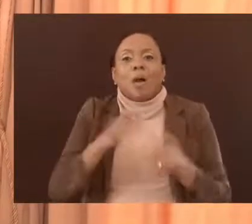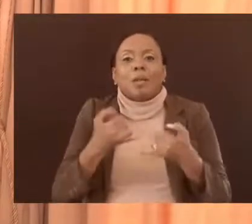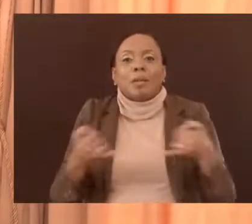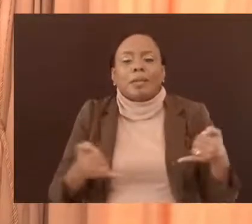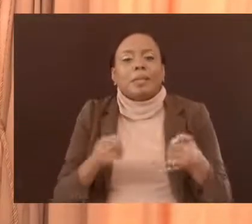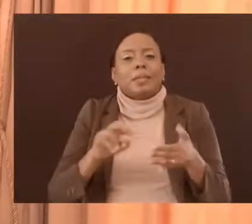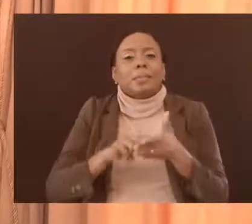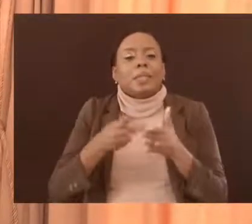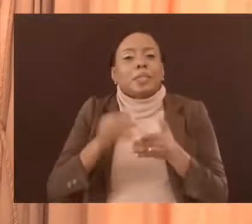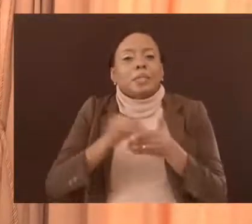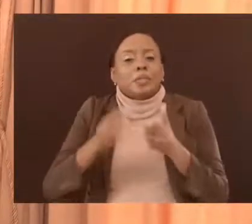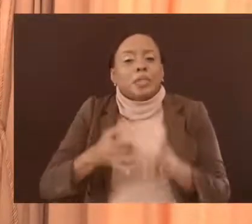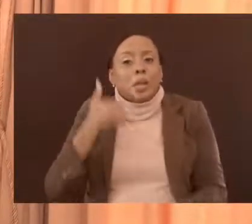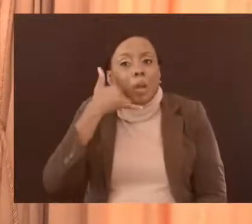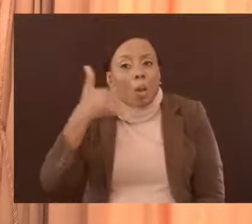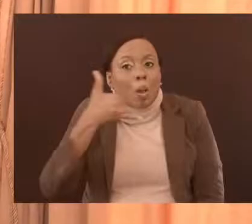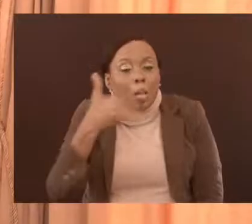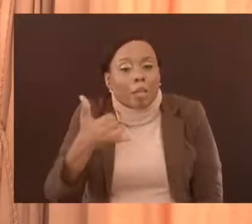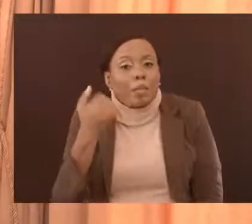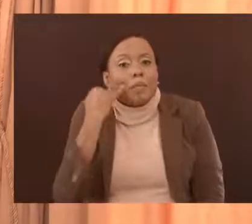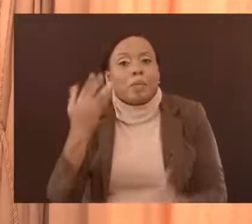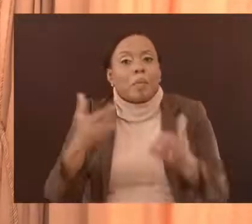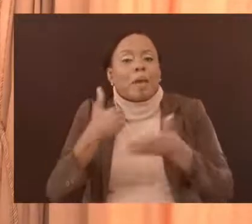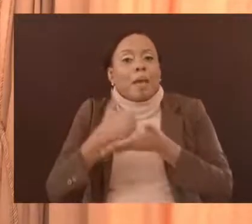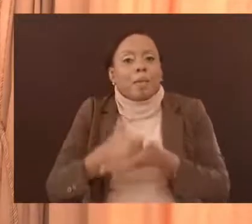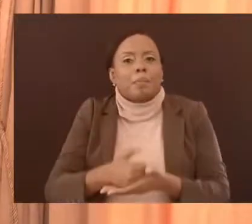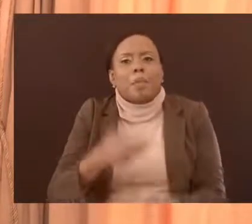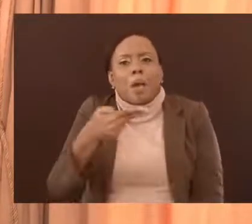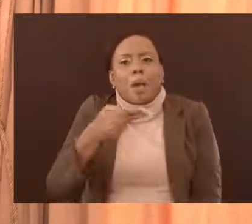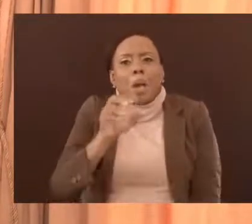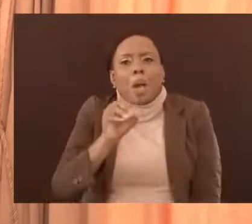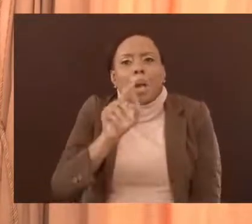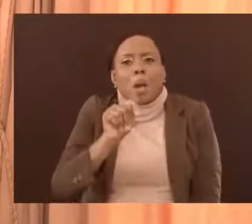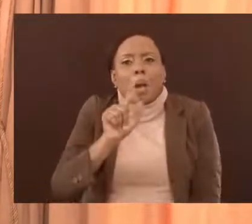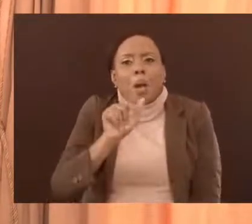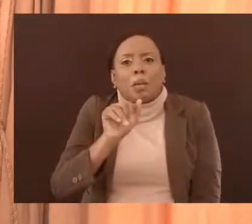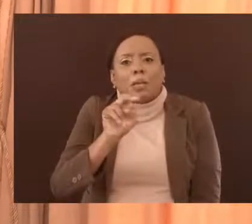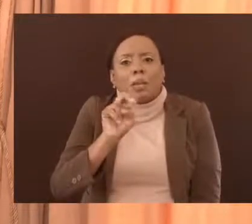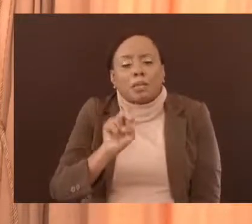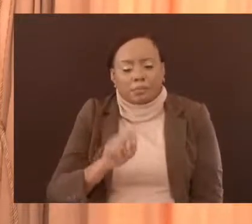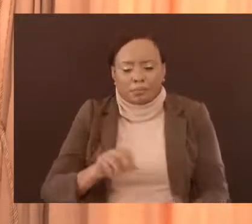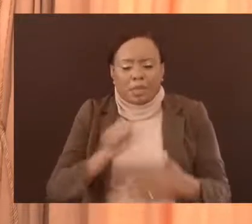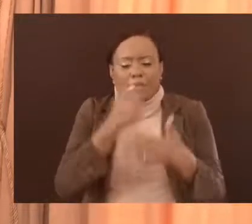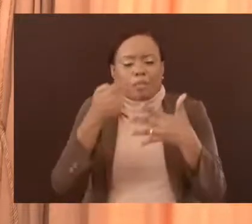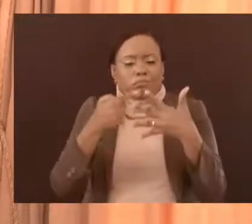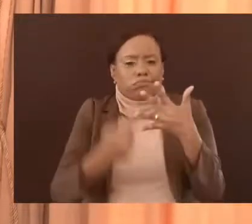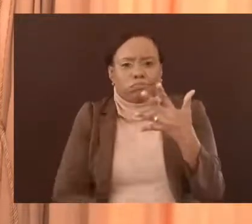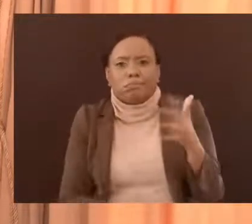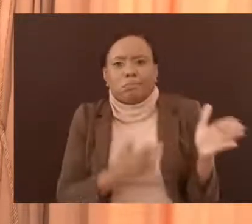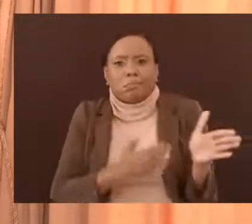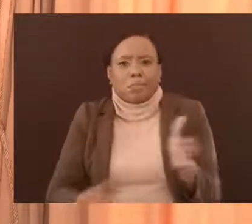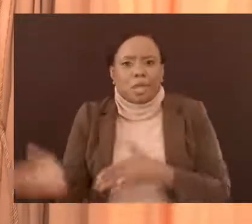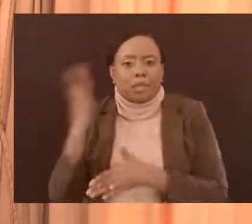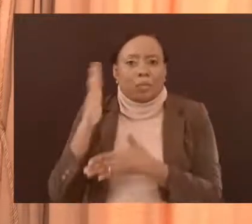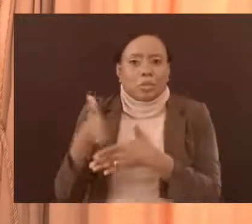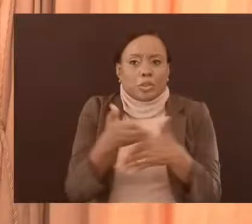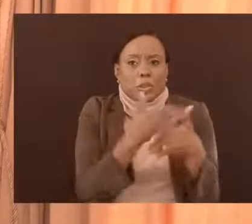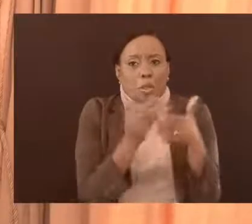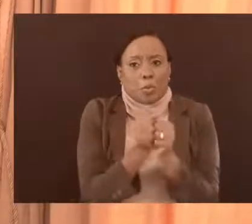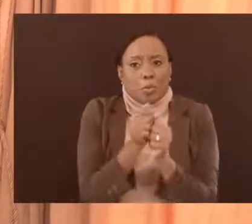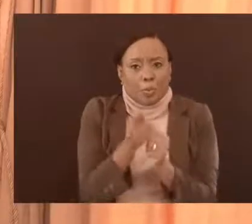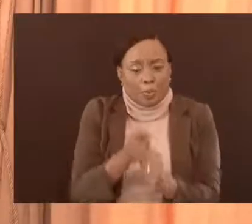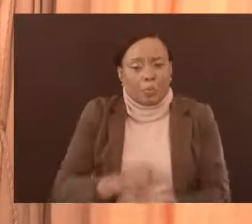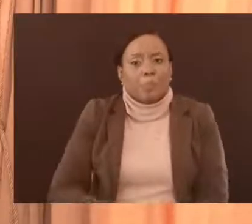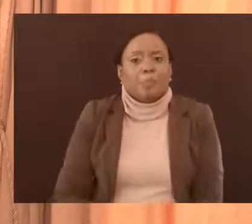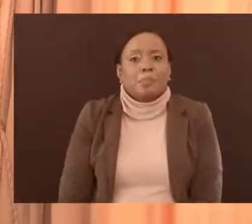in and share, and many other plans which will be shared as the time progresses. In addition to